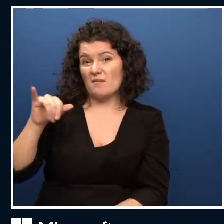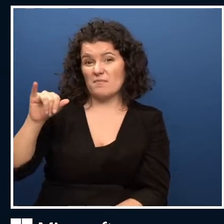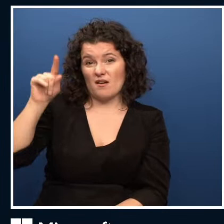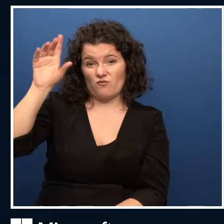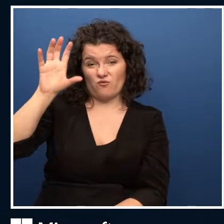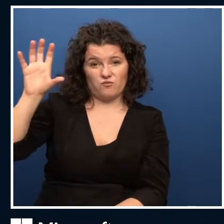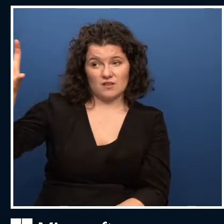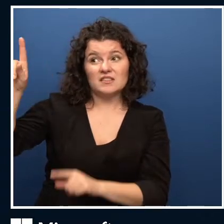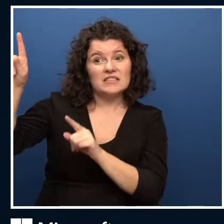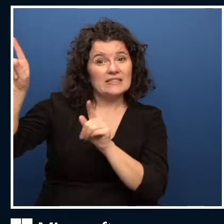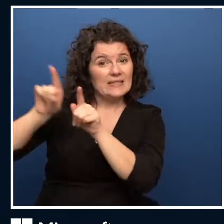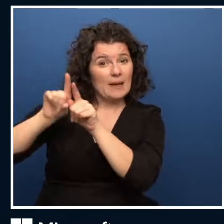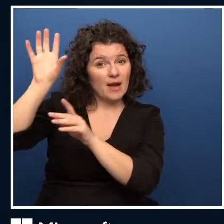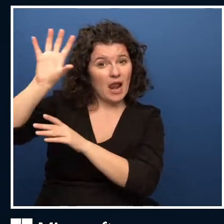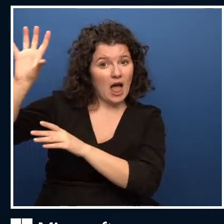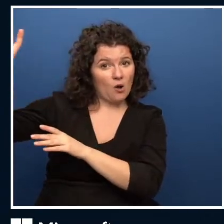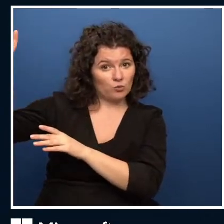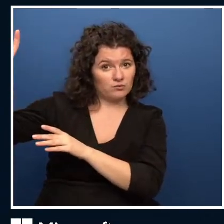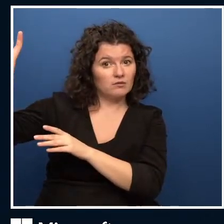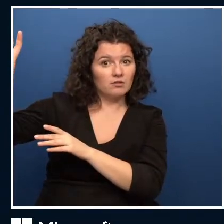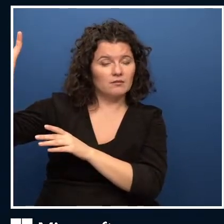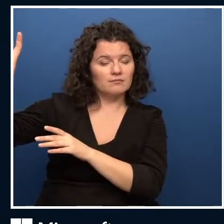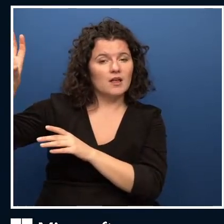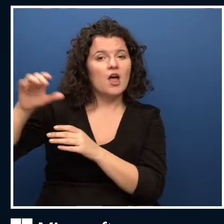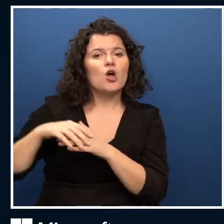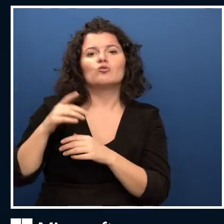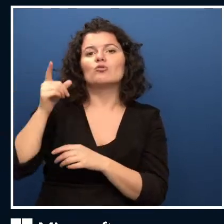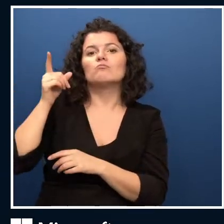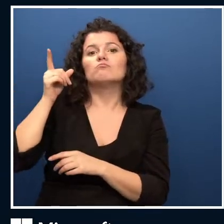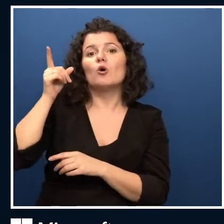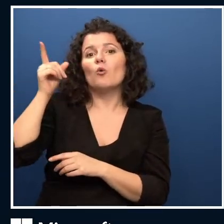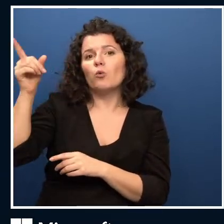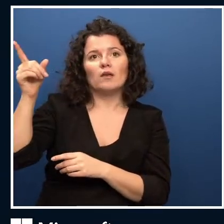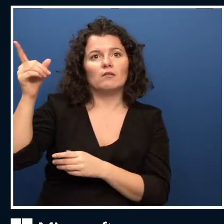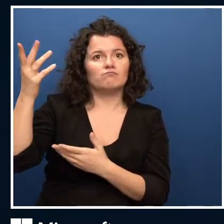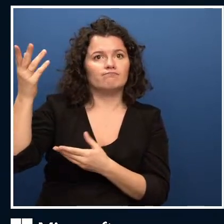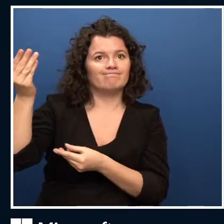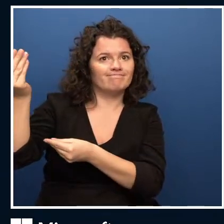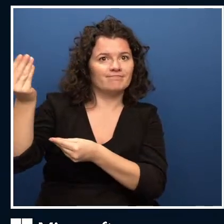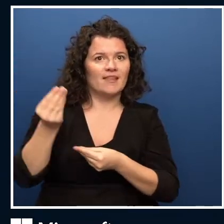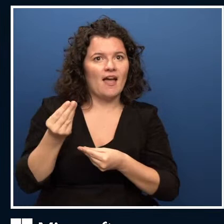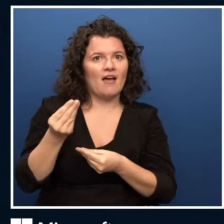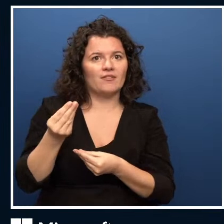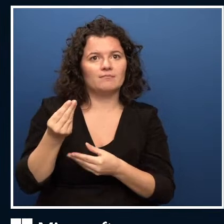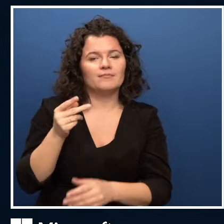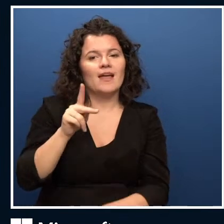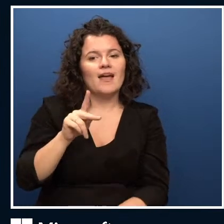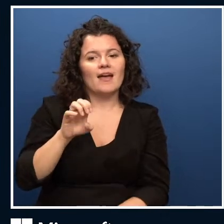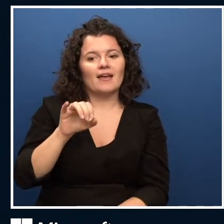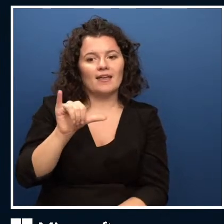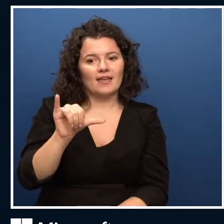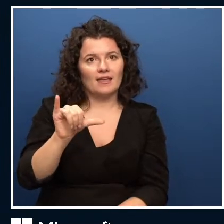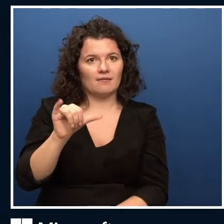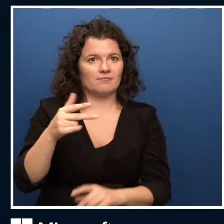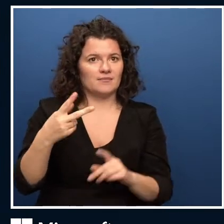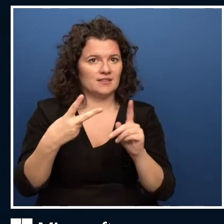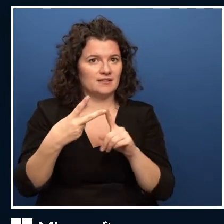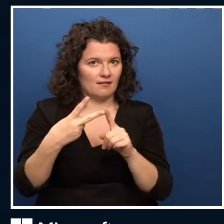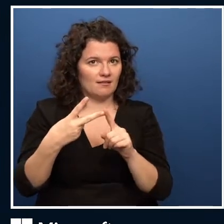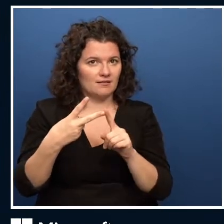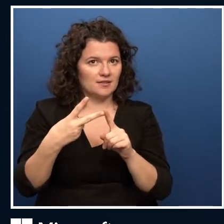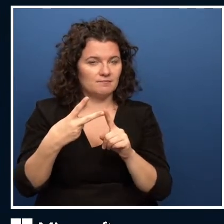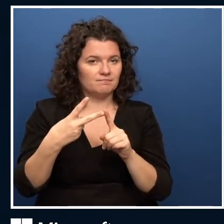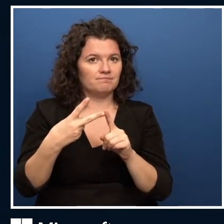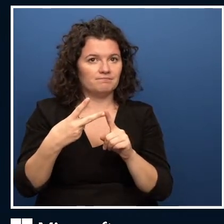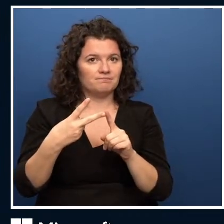create a resource group, then we obtain the key and the endpoint for the user. We connect